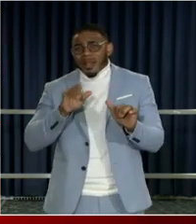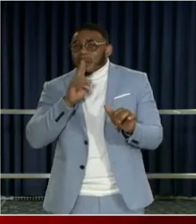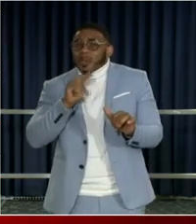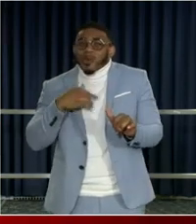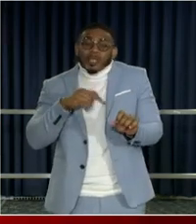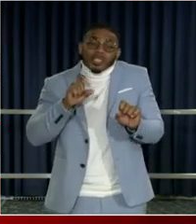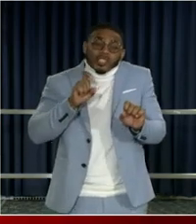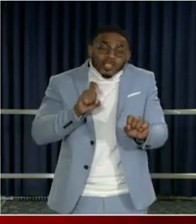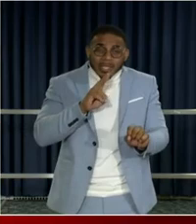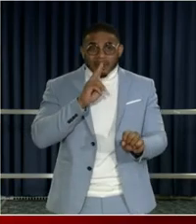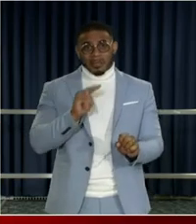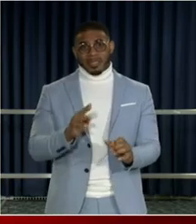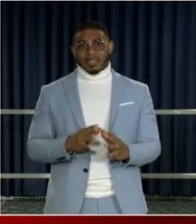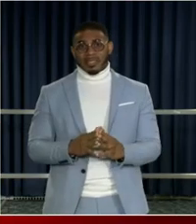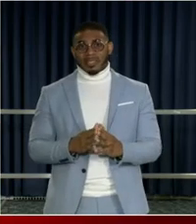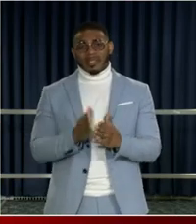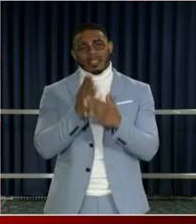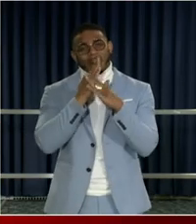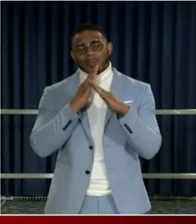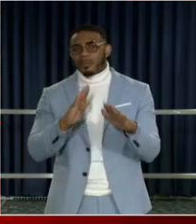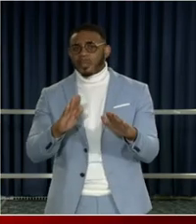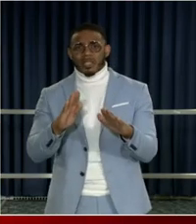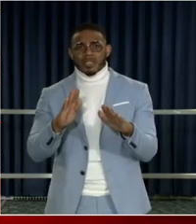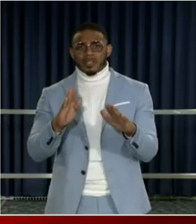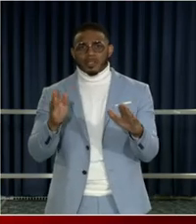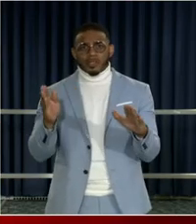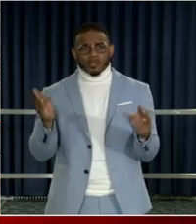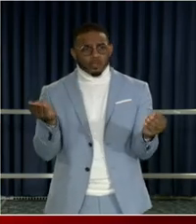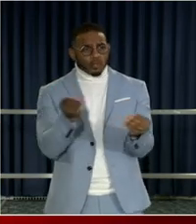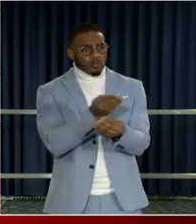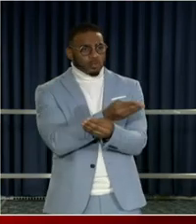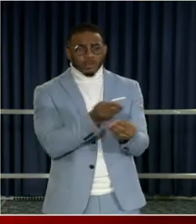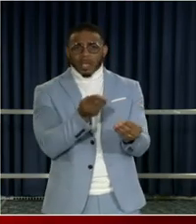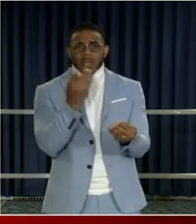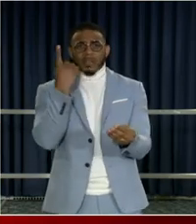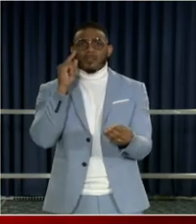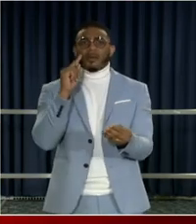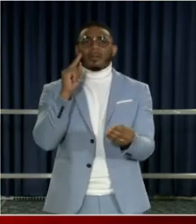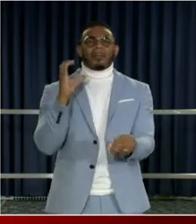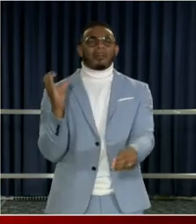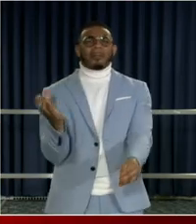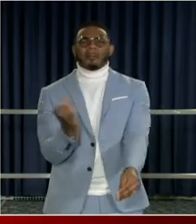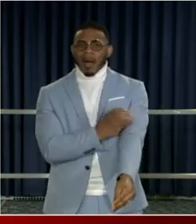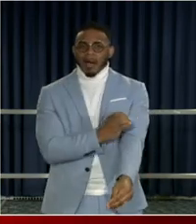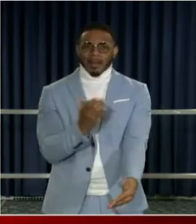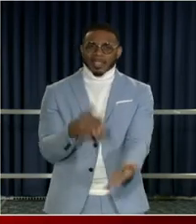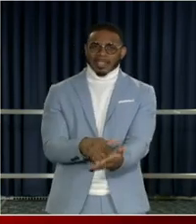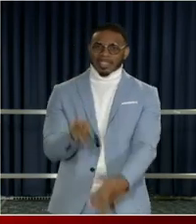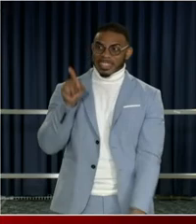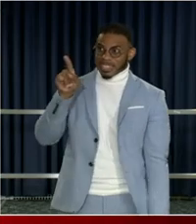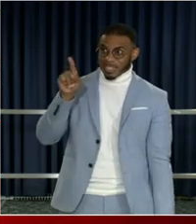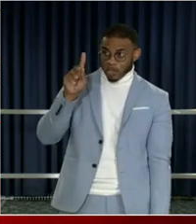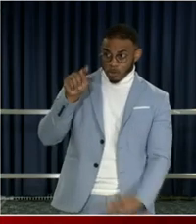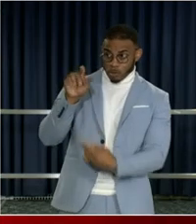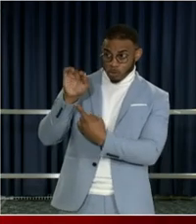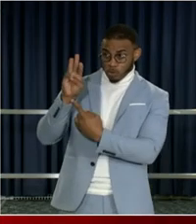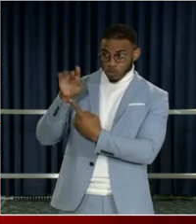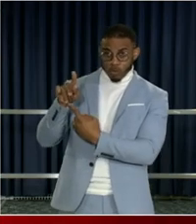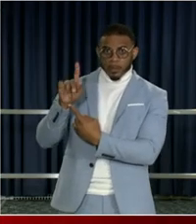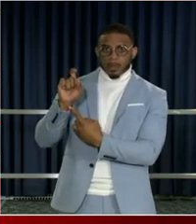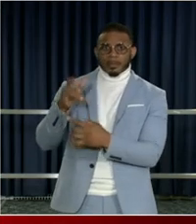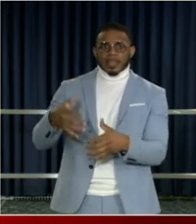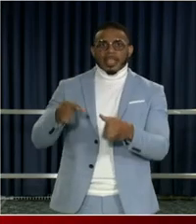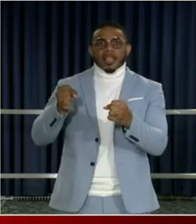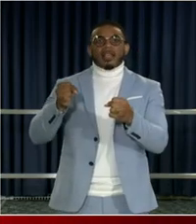and what should have been a peaceful transfer of power. Again, he must be held